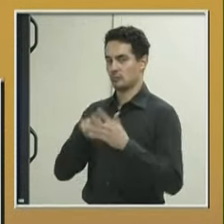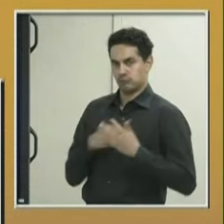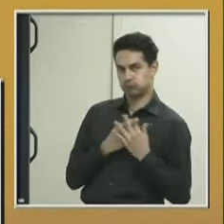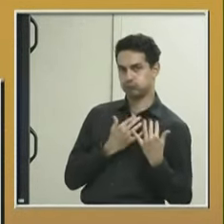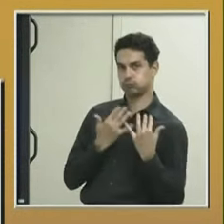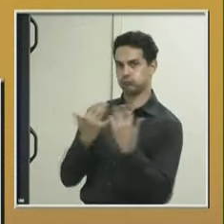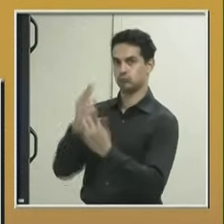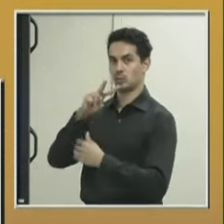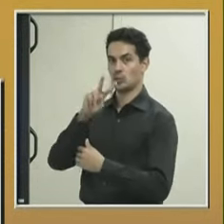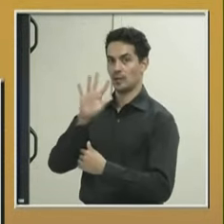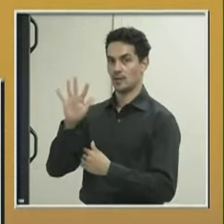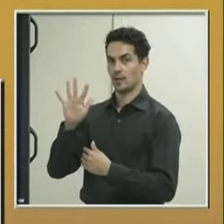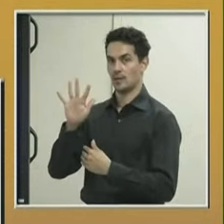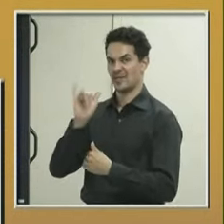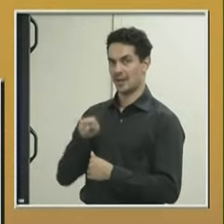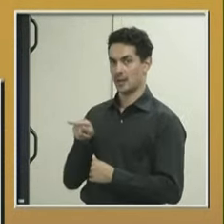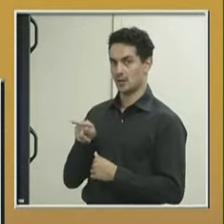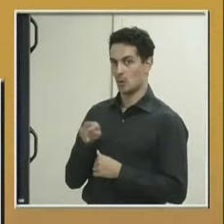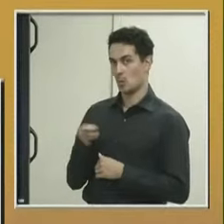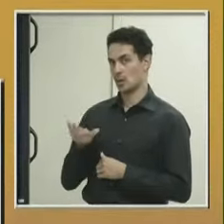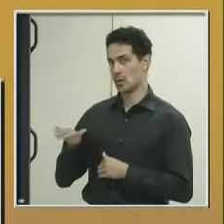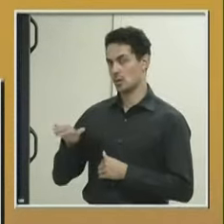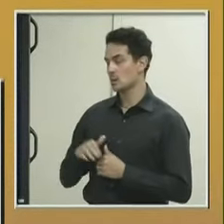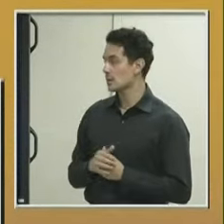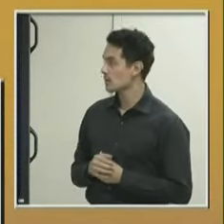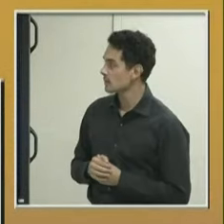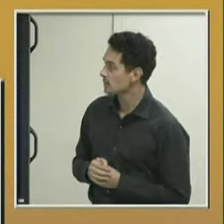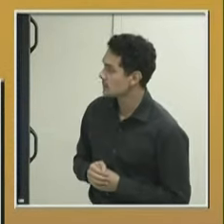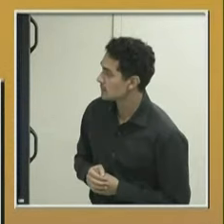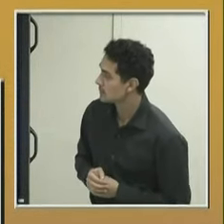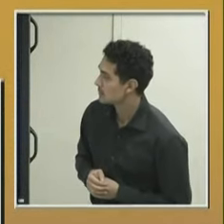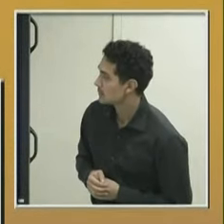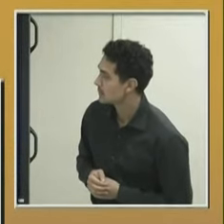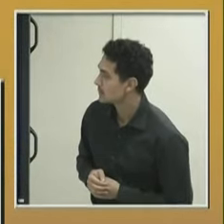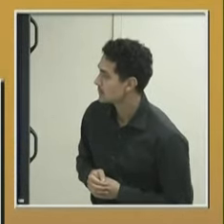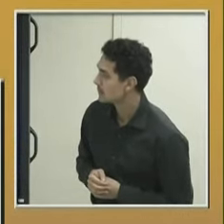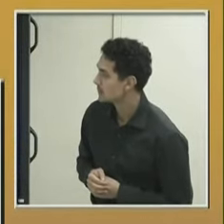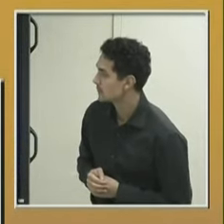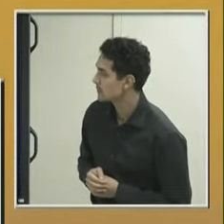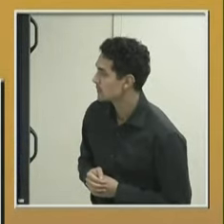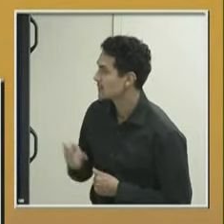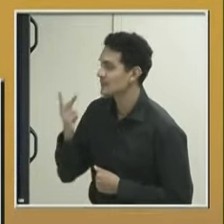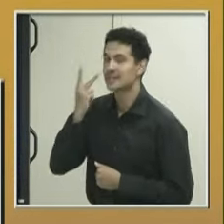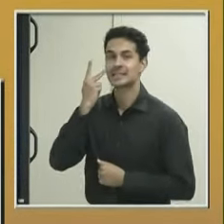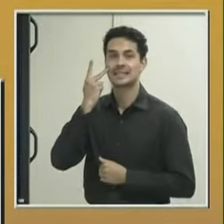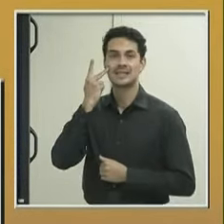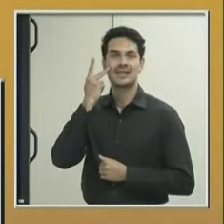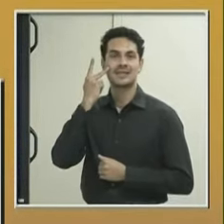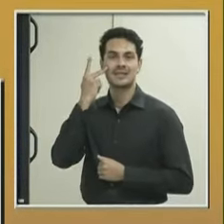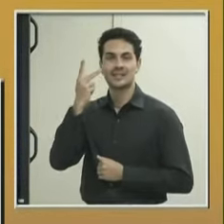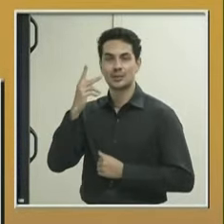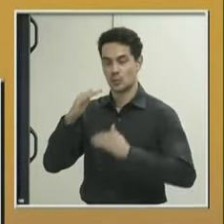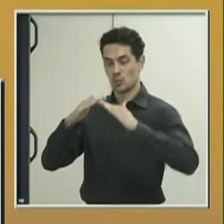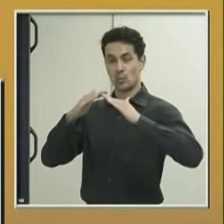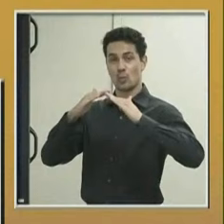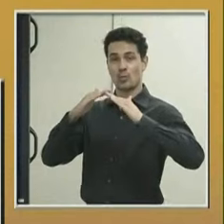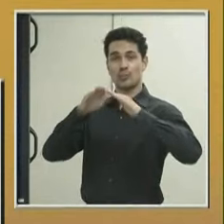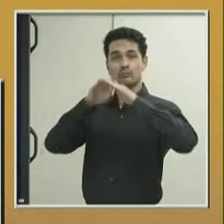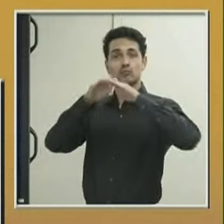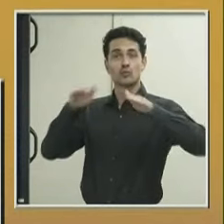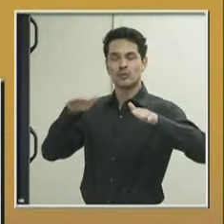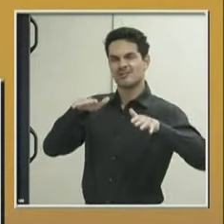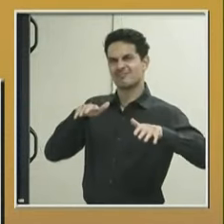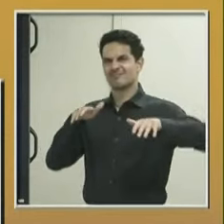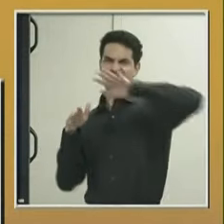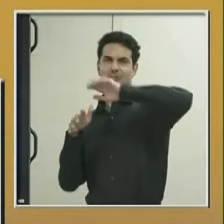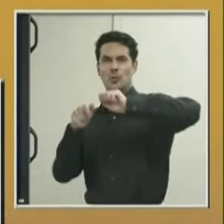at 2:55. And you can see roofs are ripped from the tops